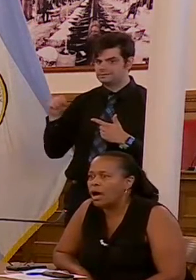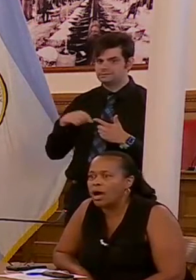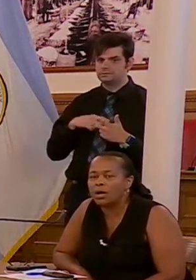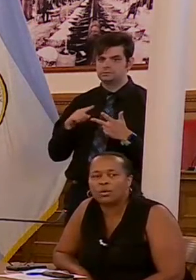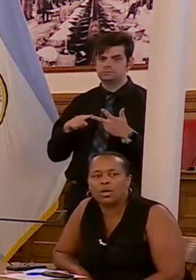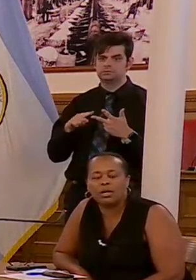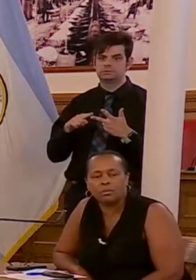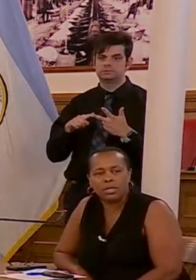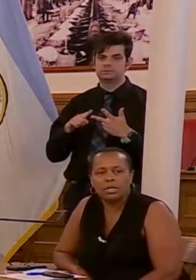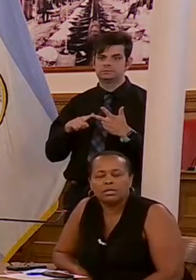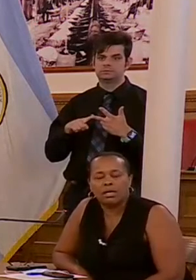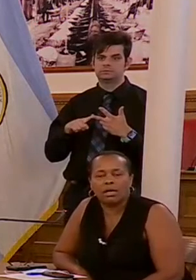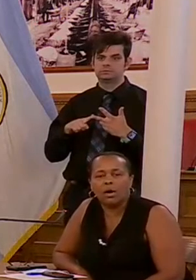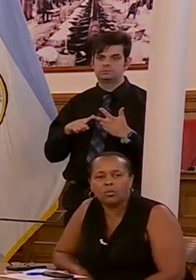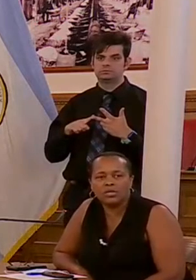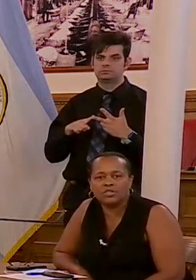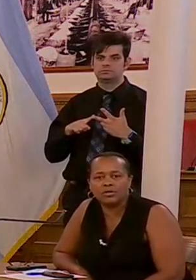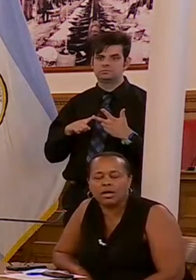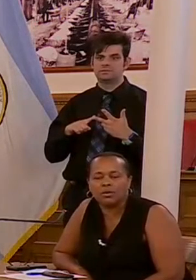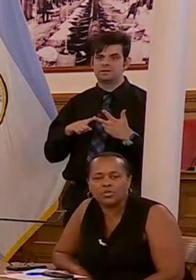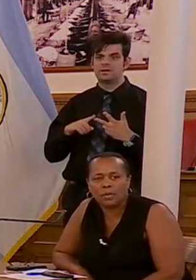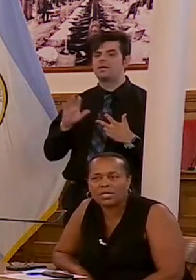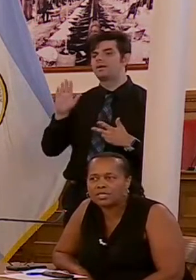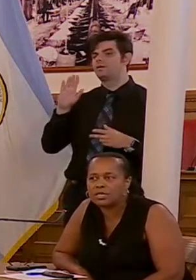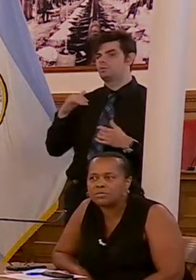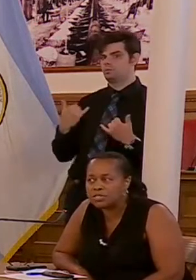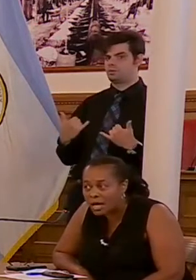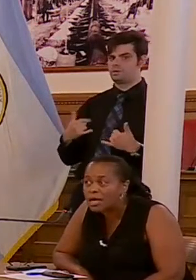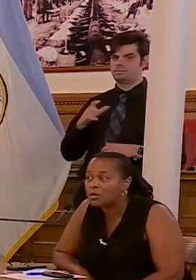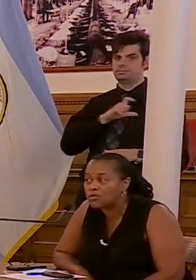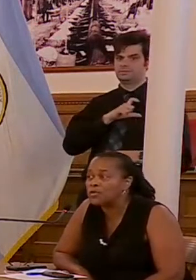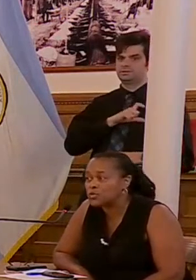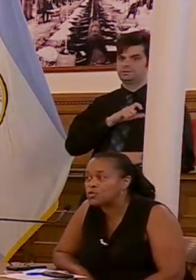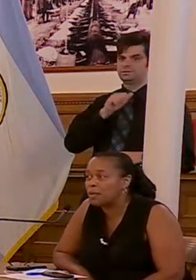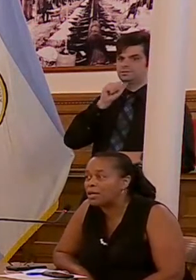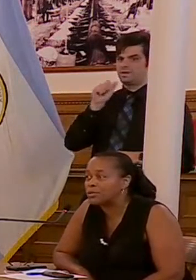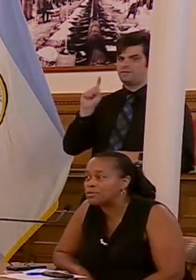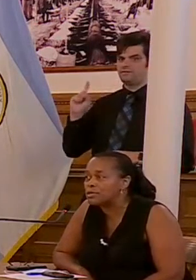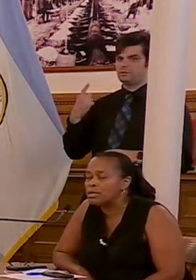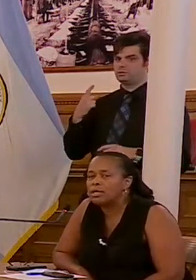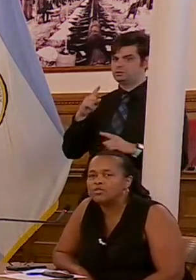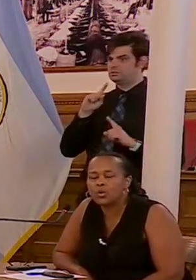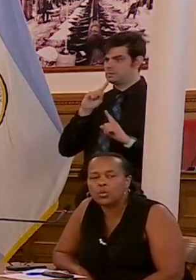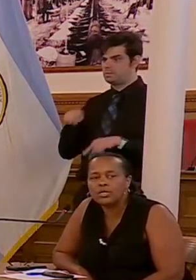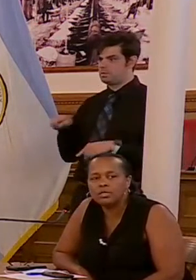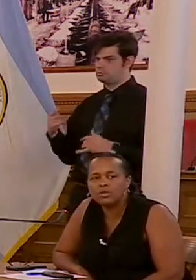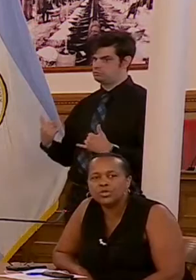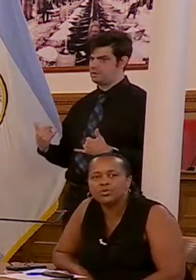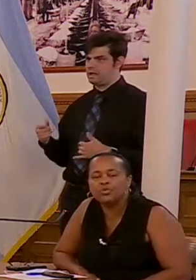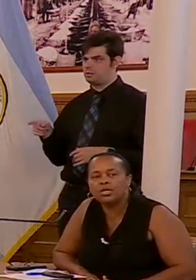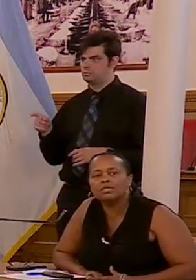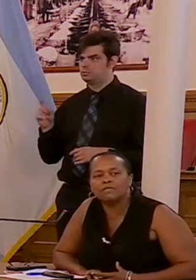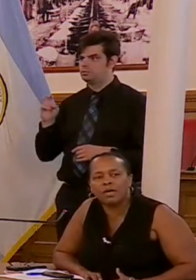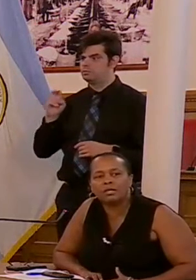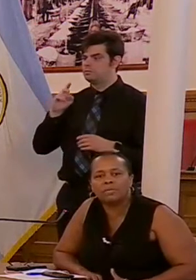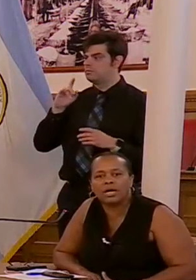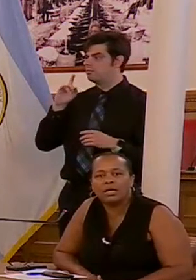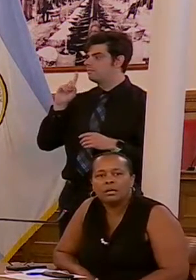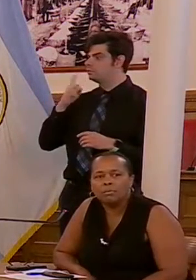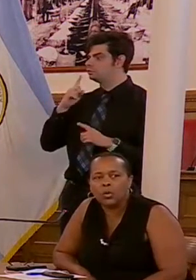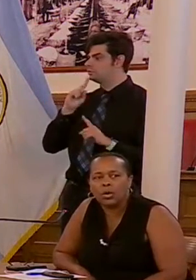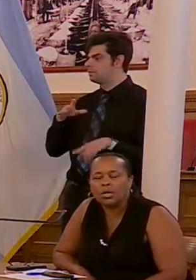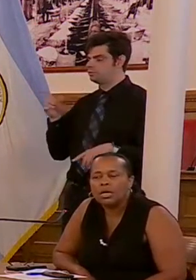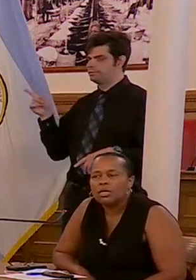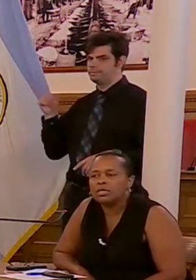responders. Our homeless response teams, they are the first responders. And so we look to really develop